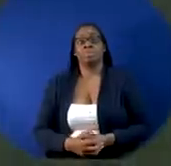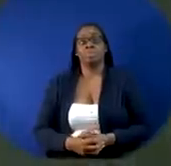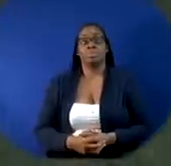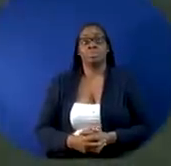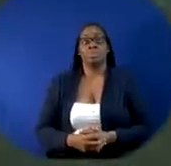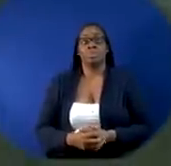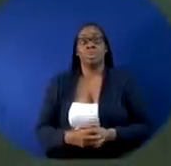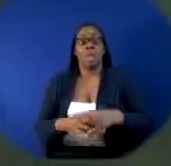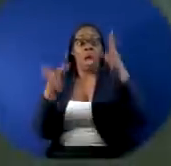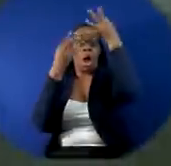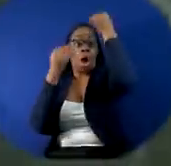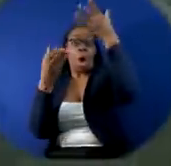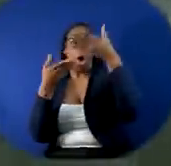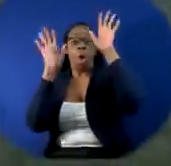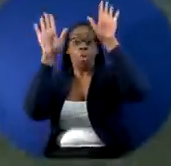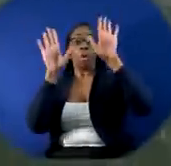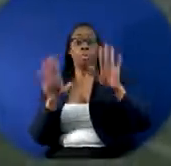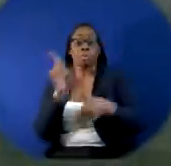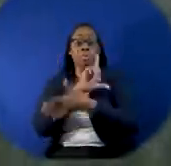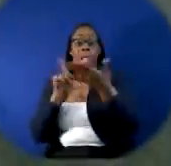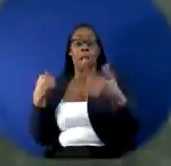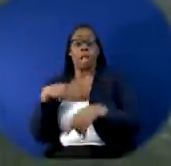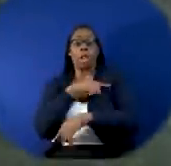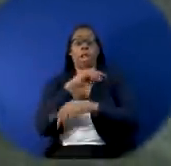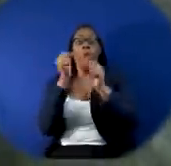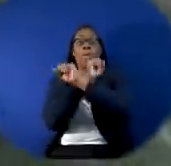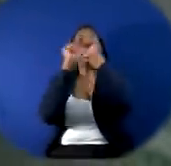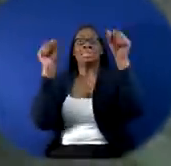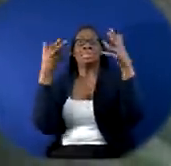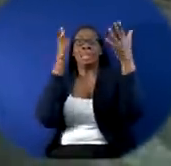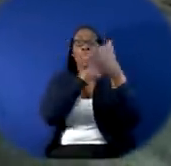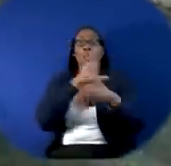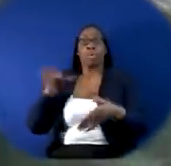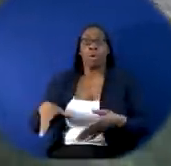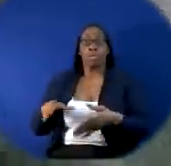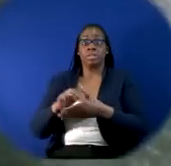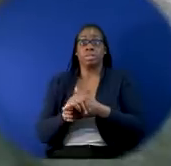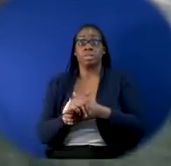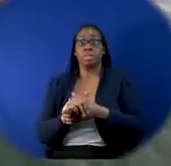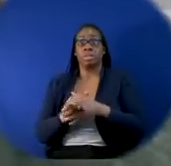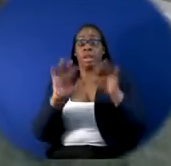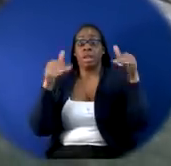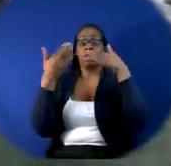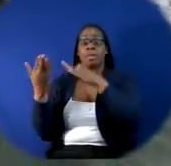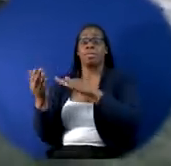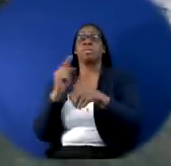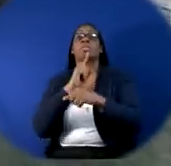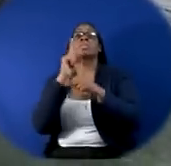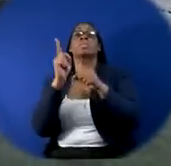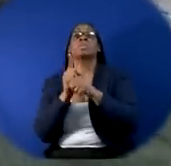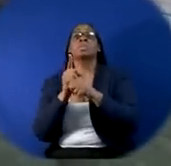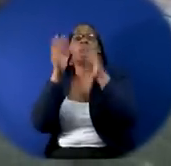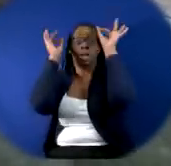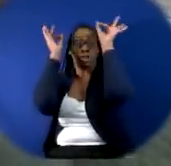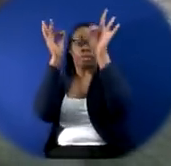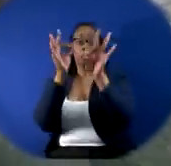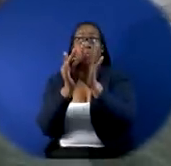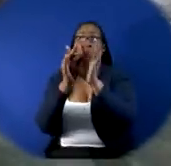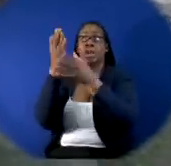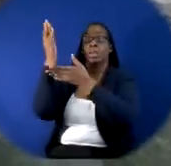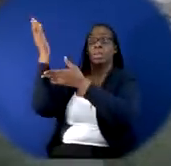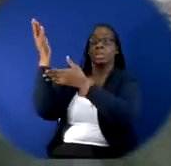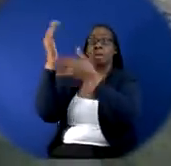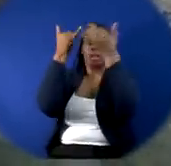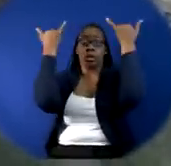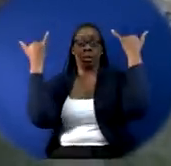In obedience to the great commission of our Lord and Savior Jesus Christ, and based upon the profession of your faith in him, we